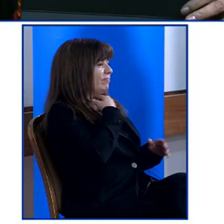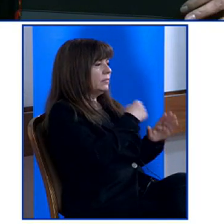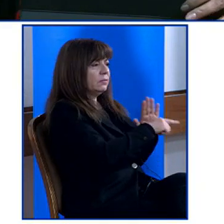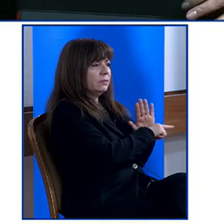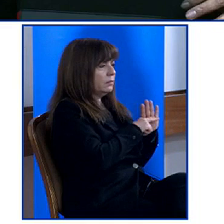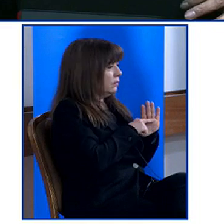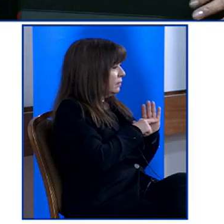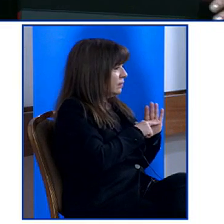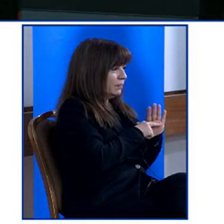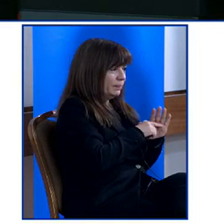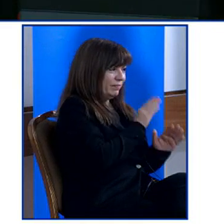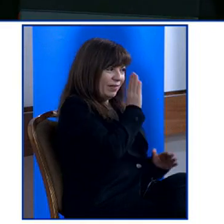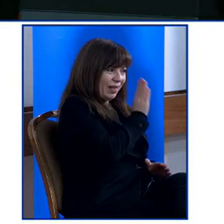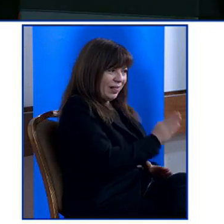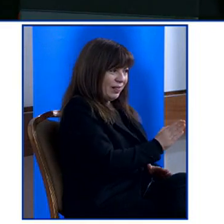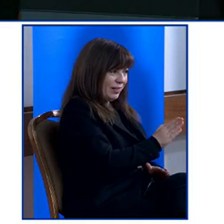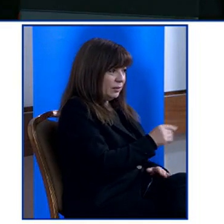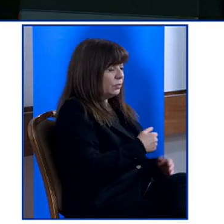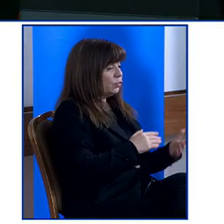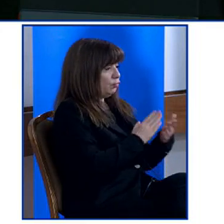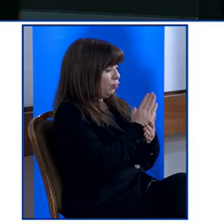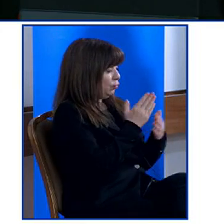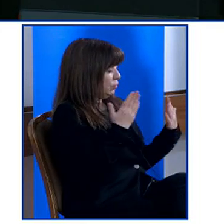going to start with heat.